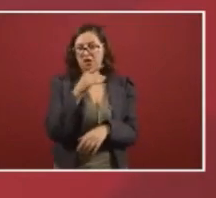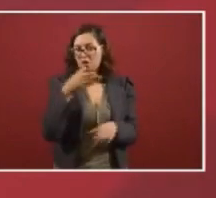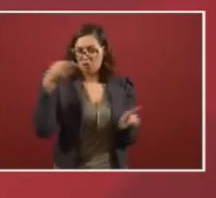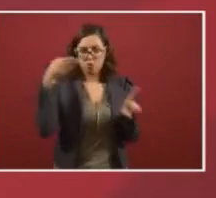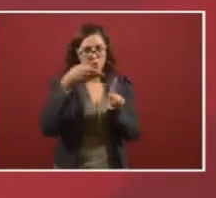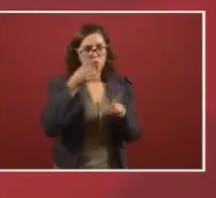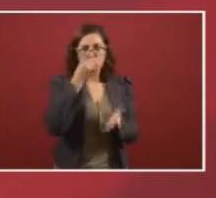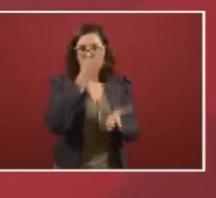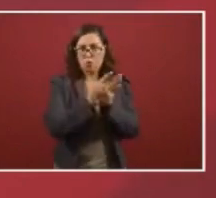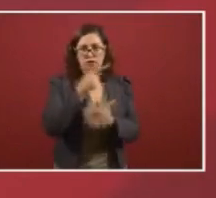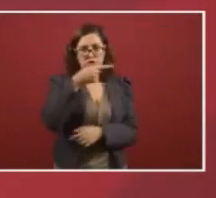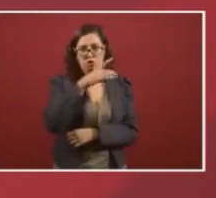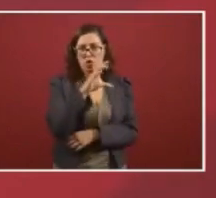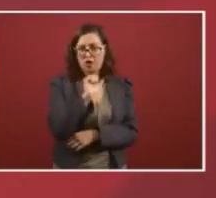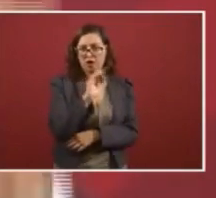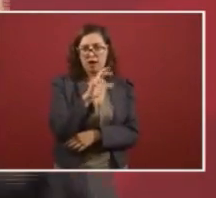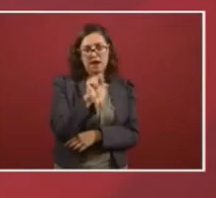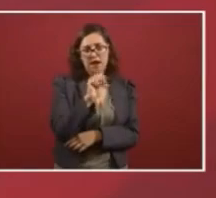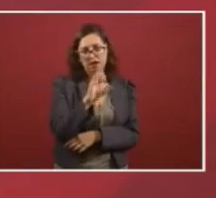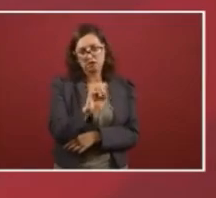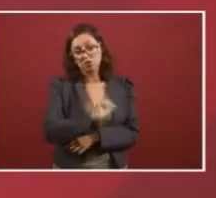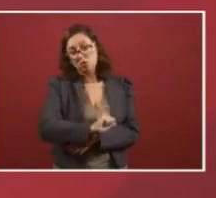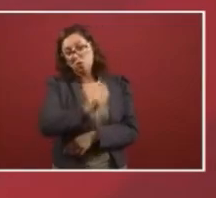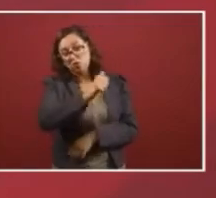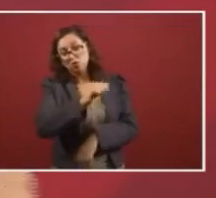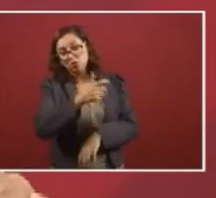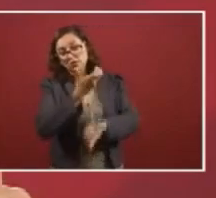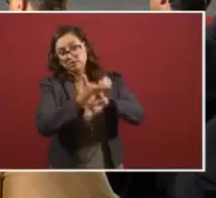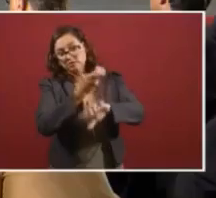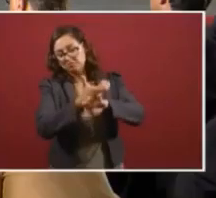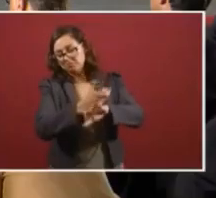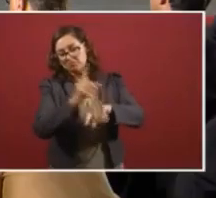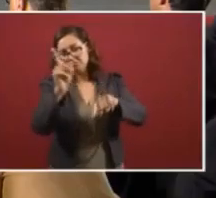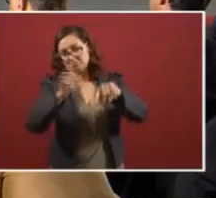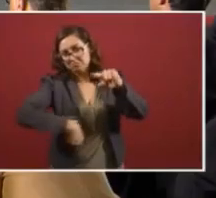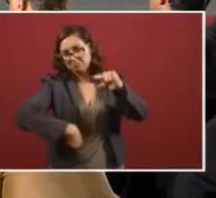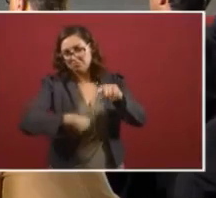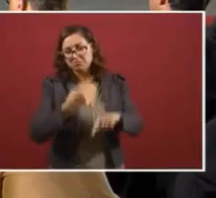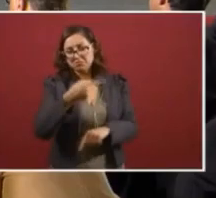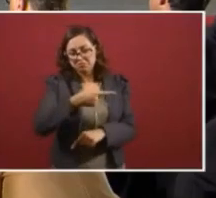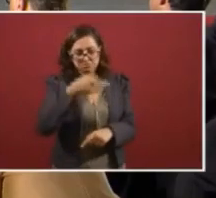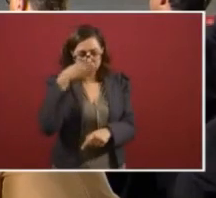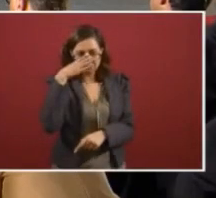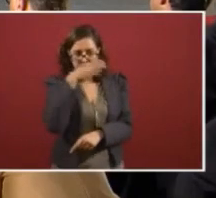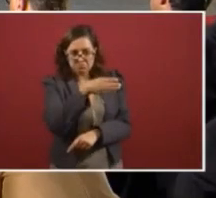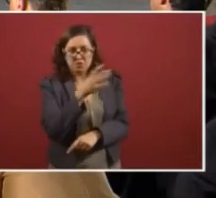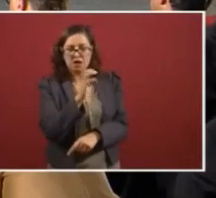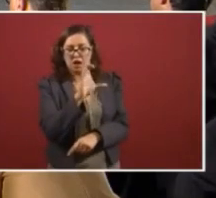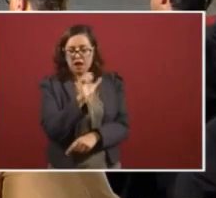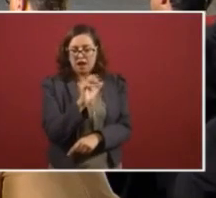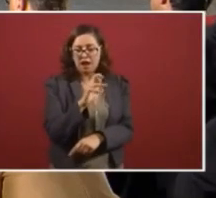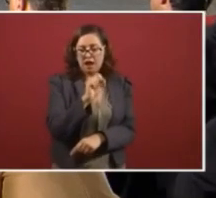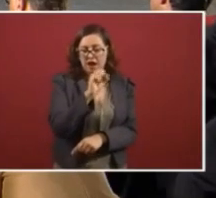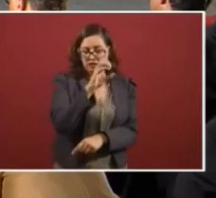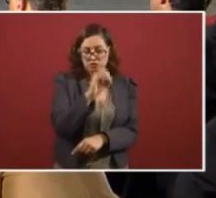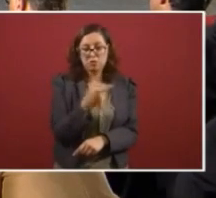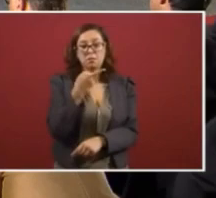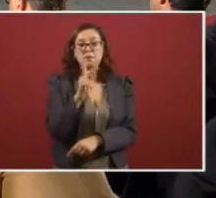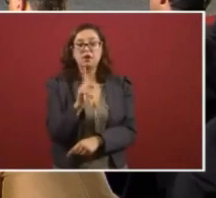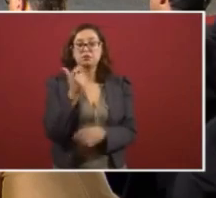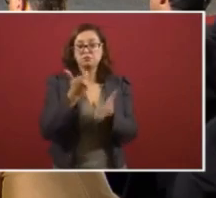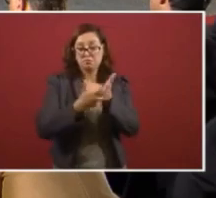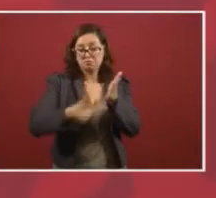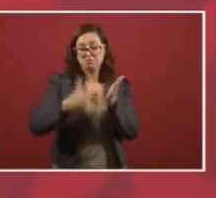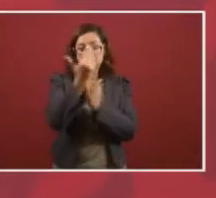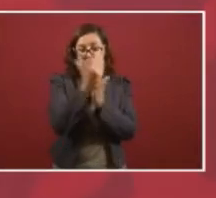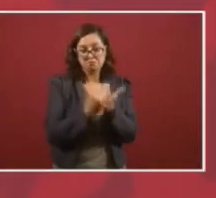for the group of Carson, and they accepted a tariff of transport which